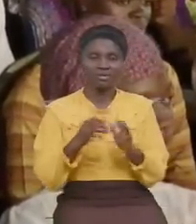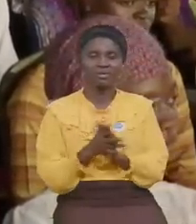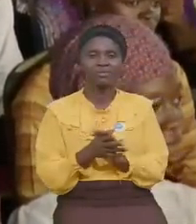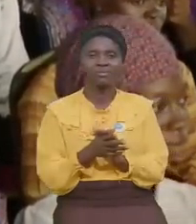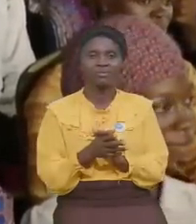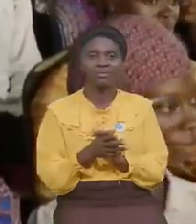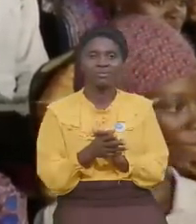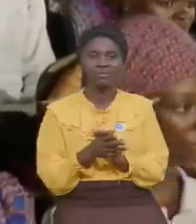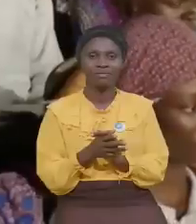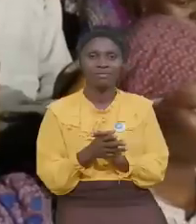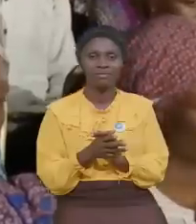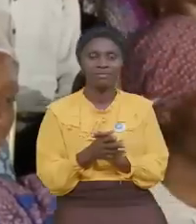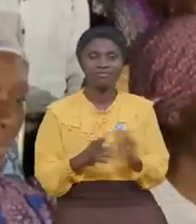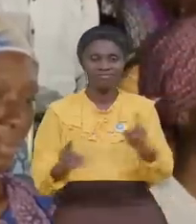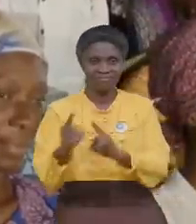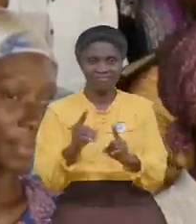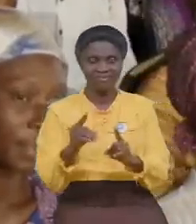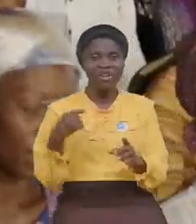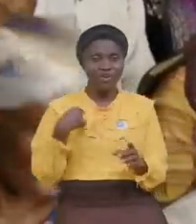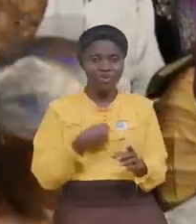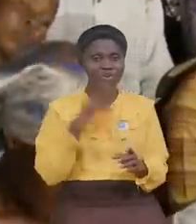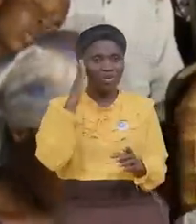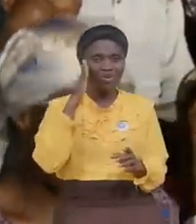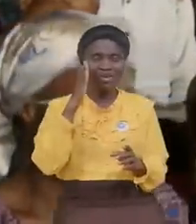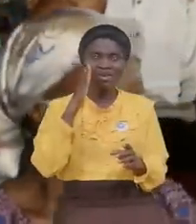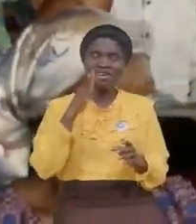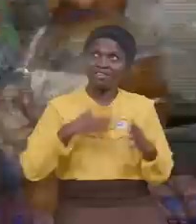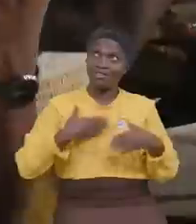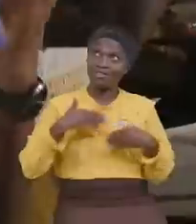I said you will rejoice in his salvation.